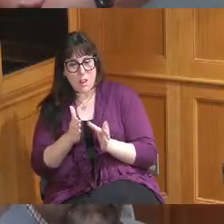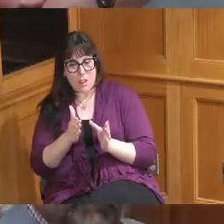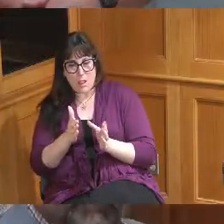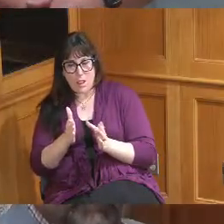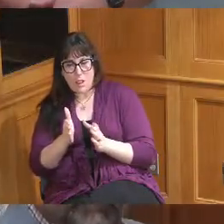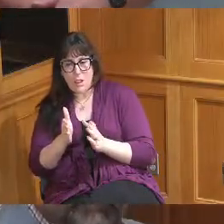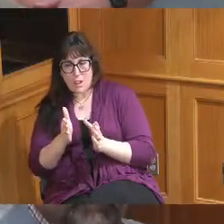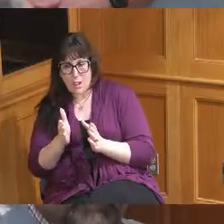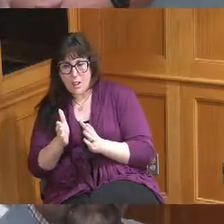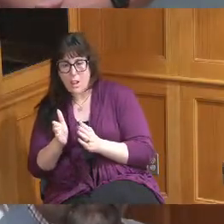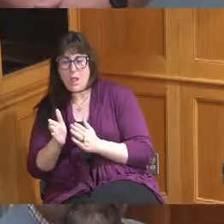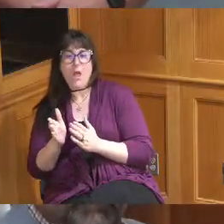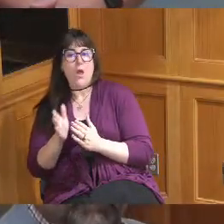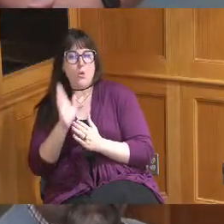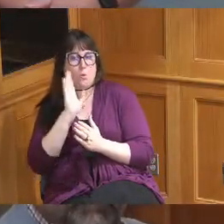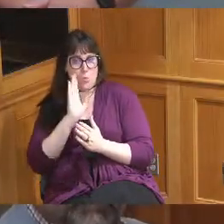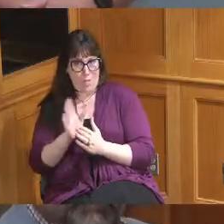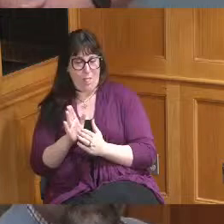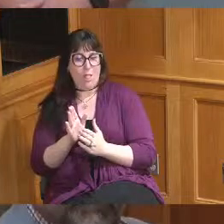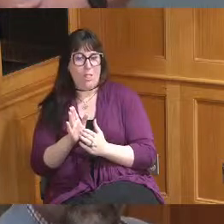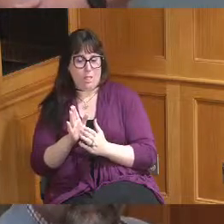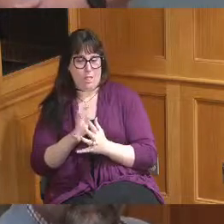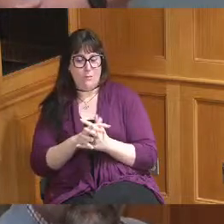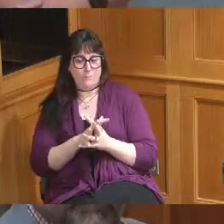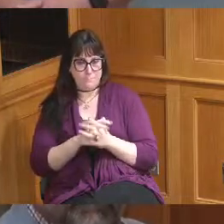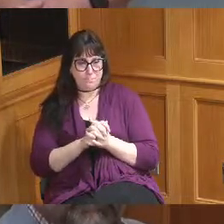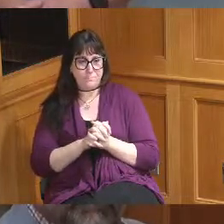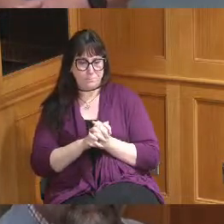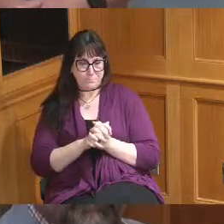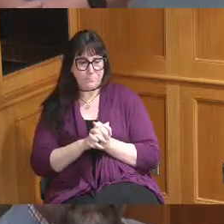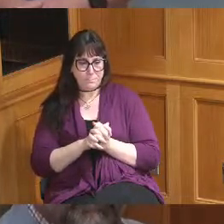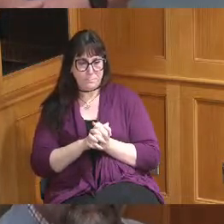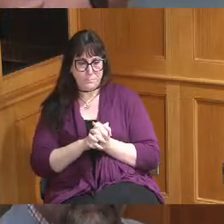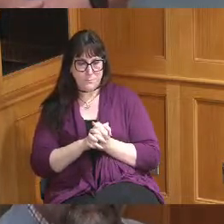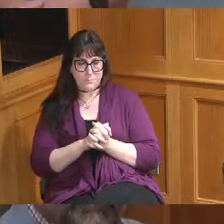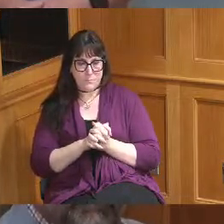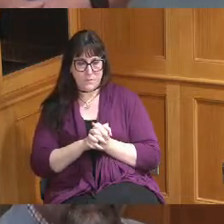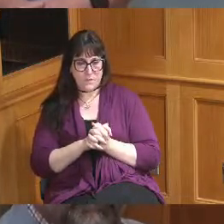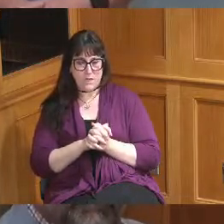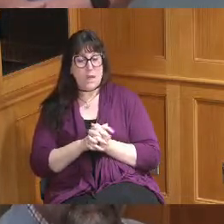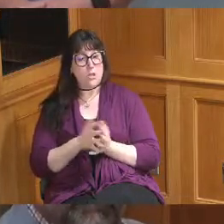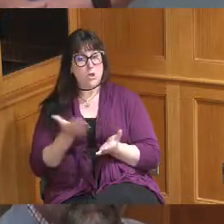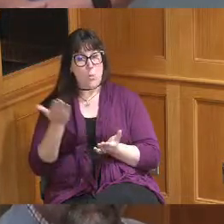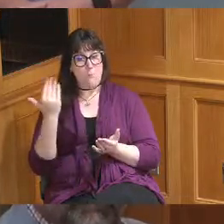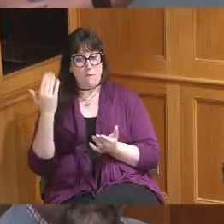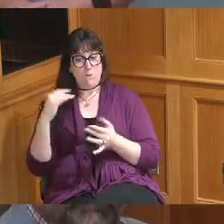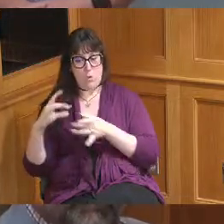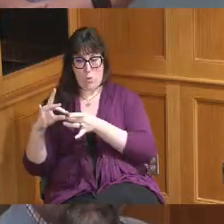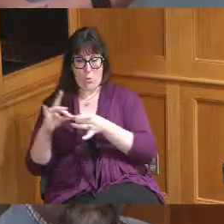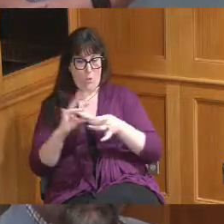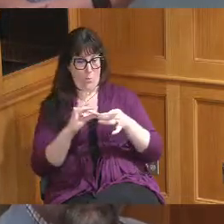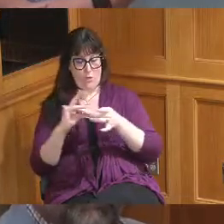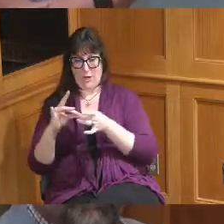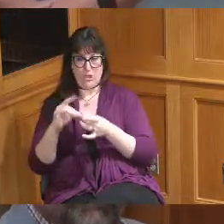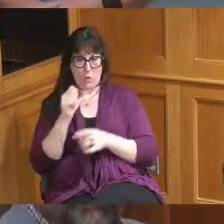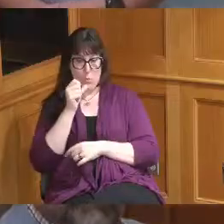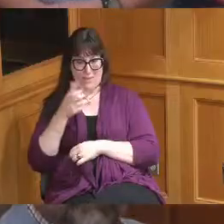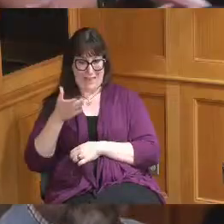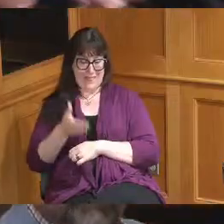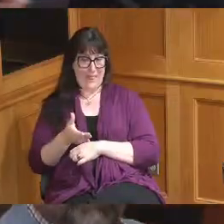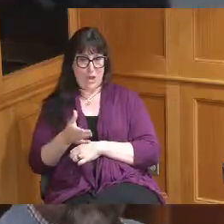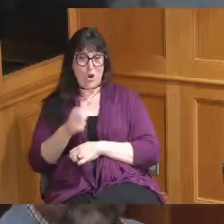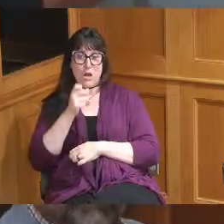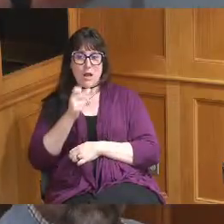of cooperation between the team and the county, one that didn't exist before, not in the way that you all would want